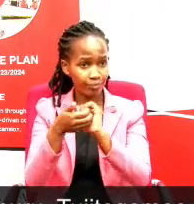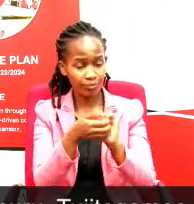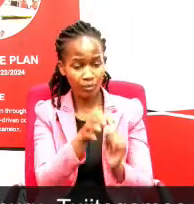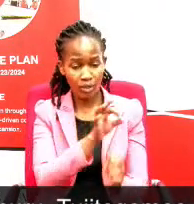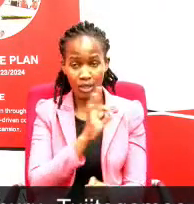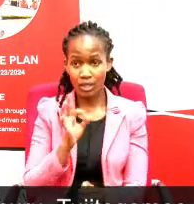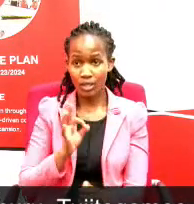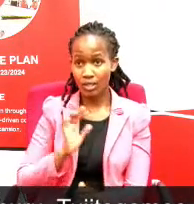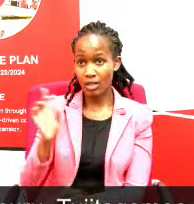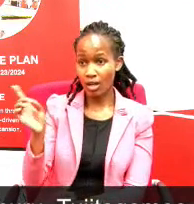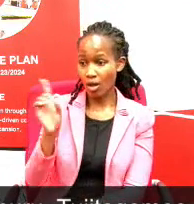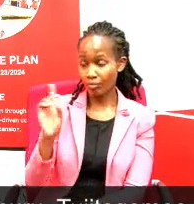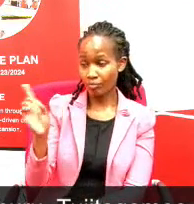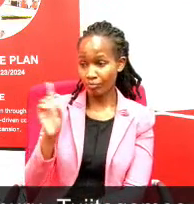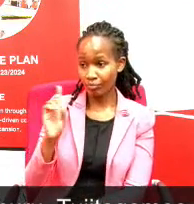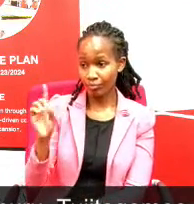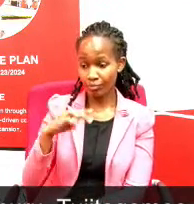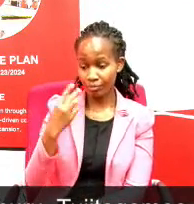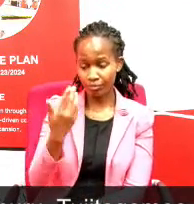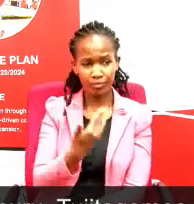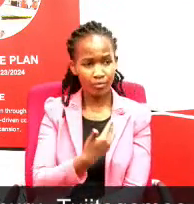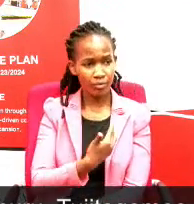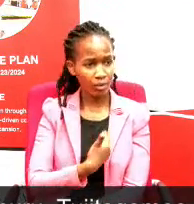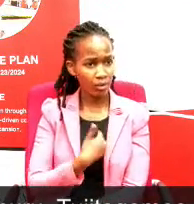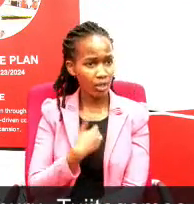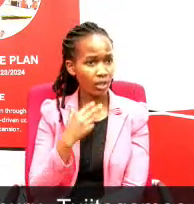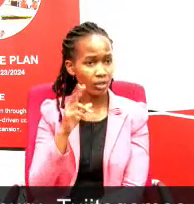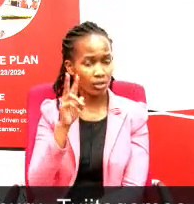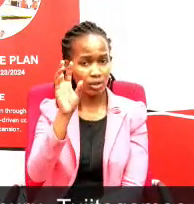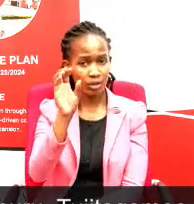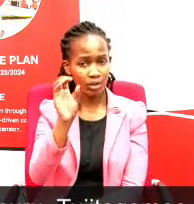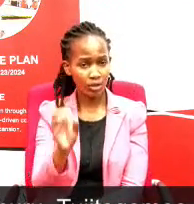in Nairobi. We had 22